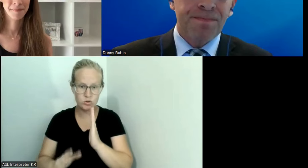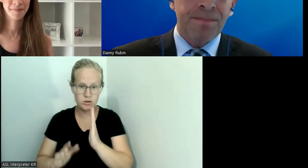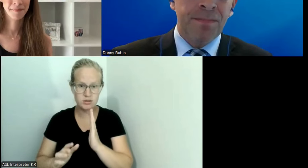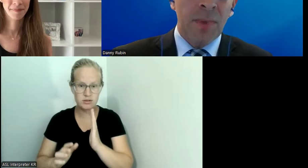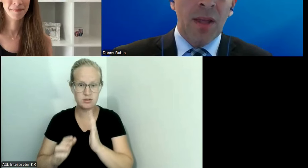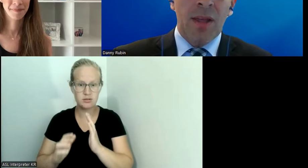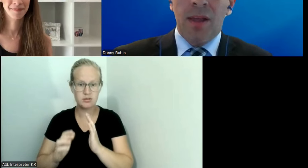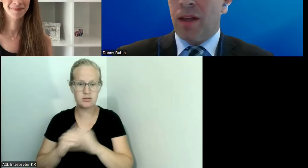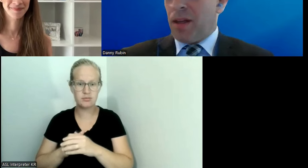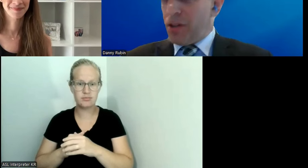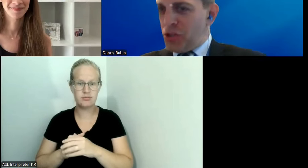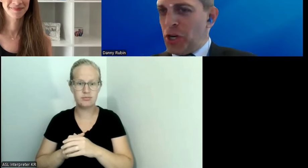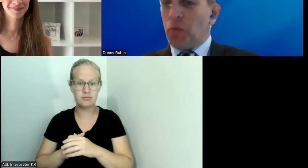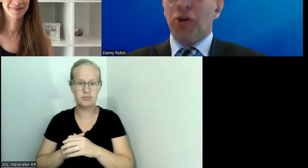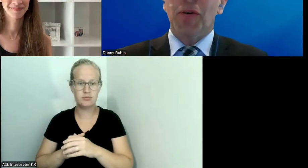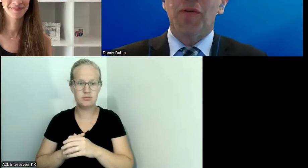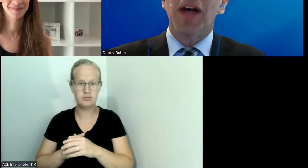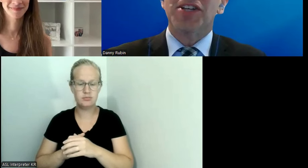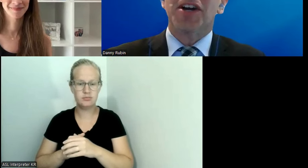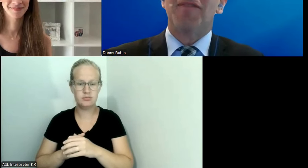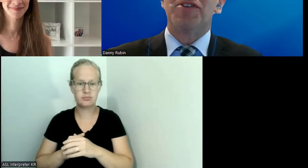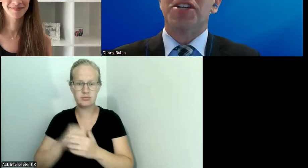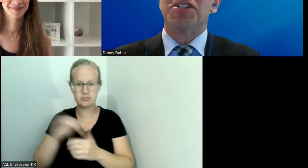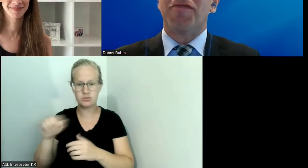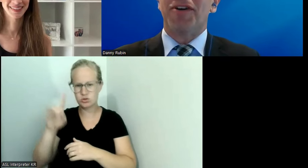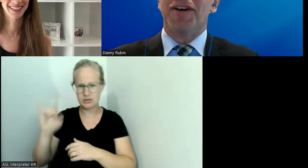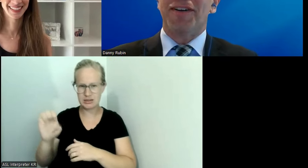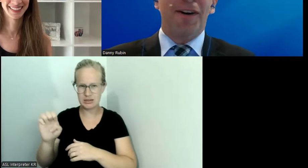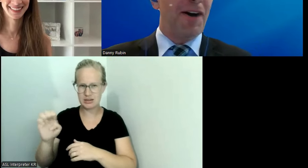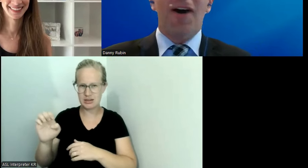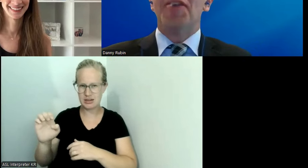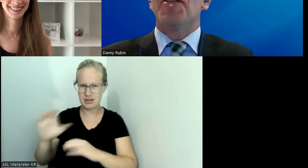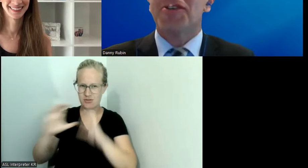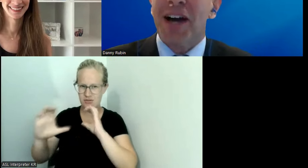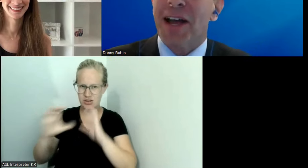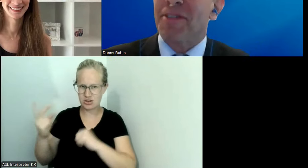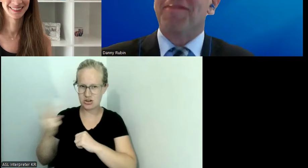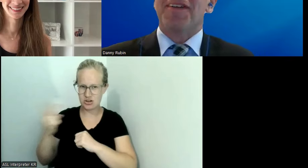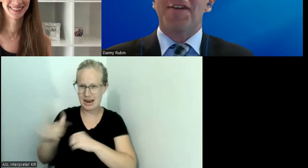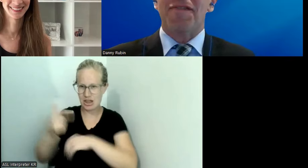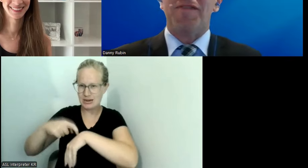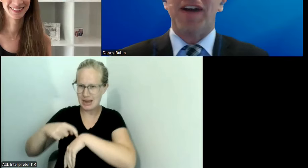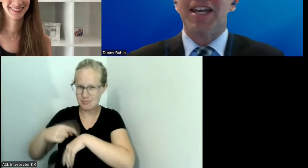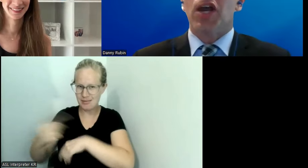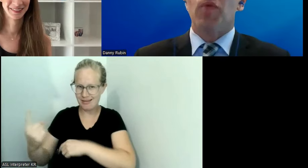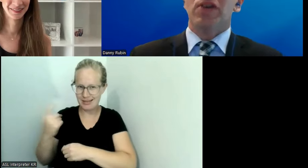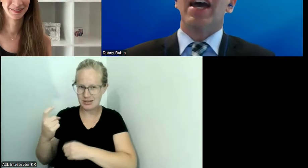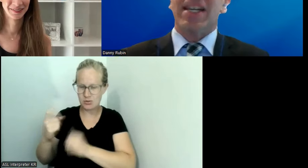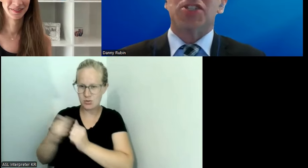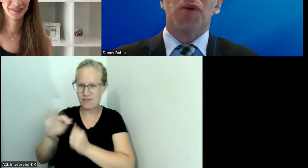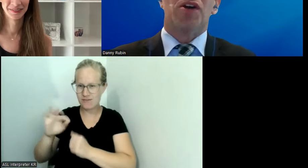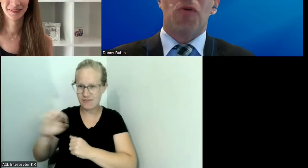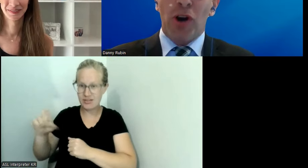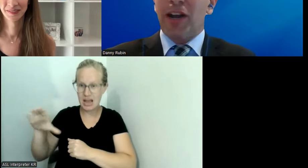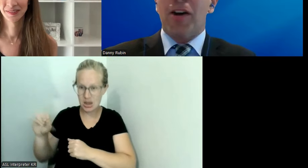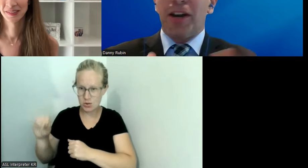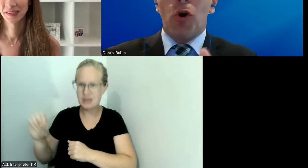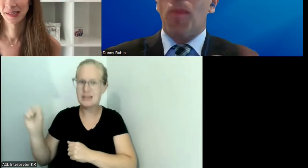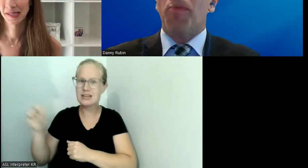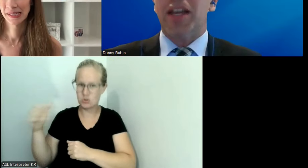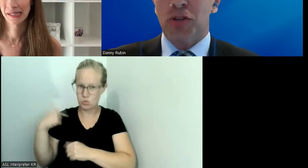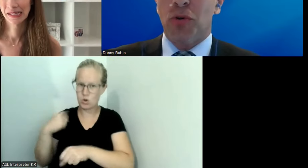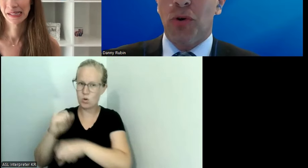duty. Well, that's a conversation for a, uh, another time with Fairfax County. We, yes, we are